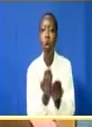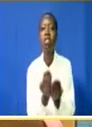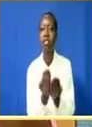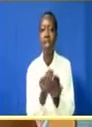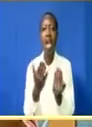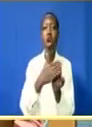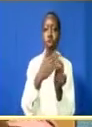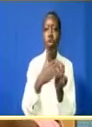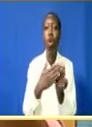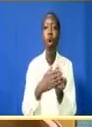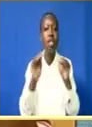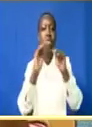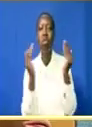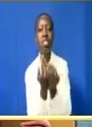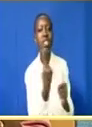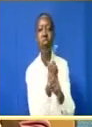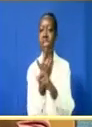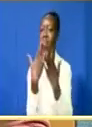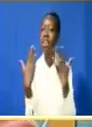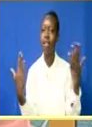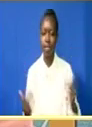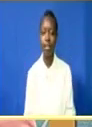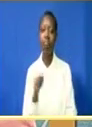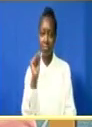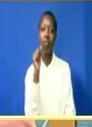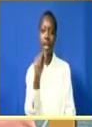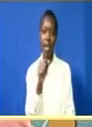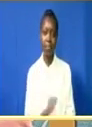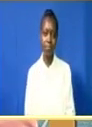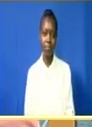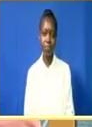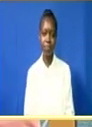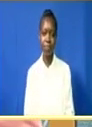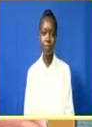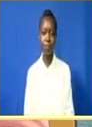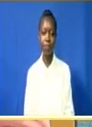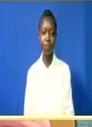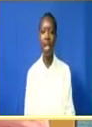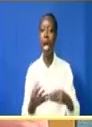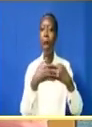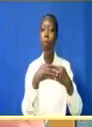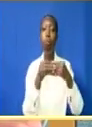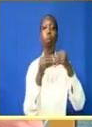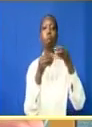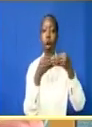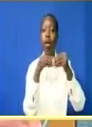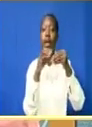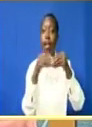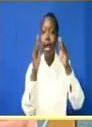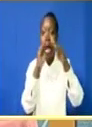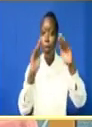just different things. So you used to model? Yes, we used to model with clay soil. Uh-huh. Mm. You model uh-huh. a pot?